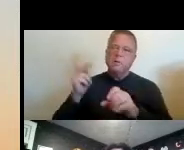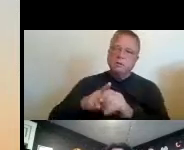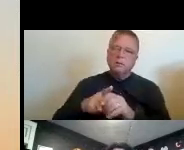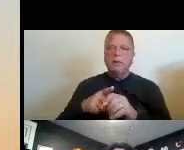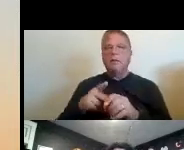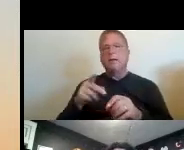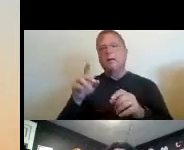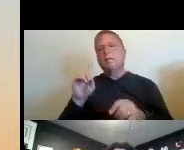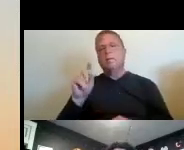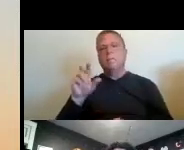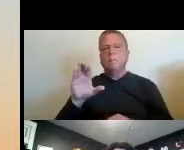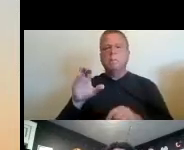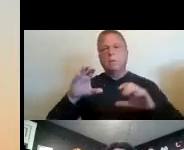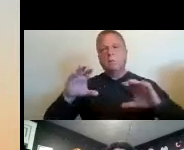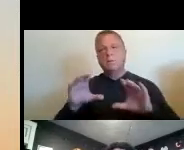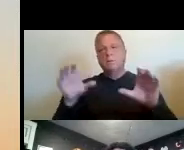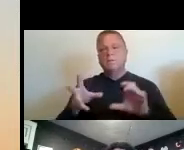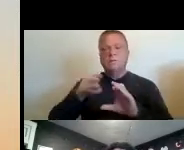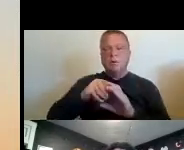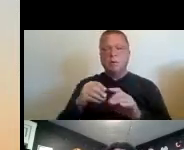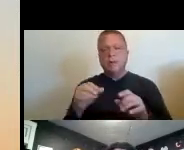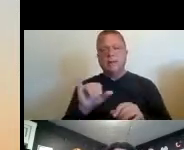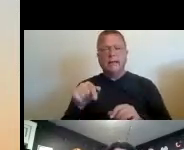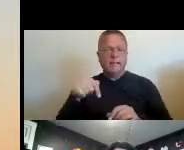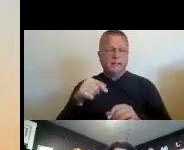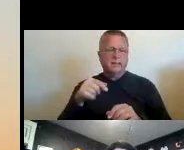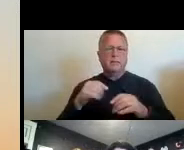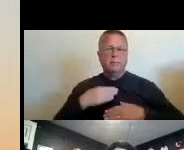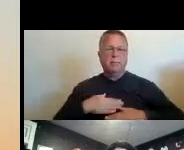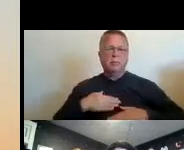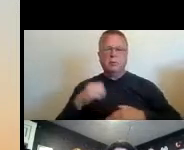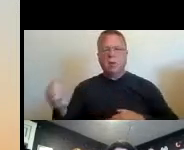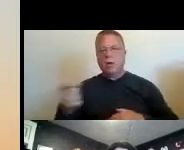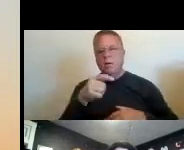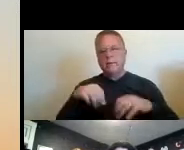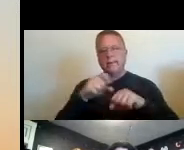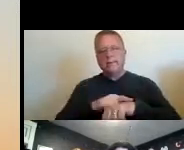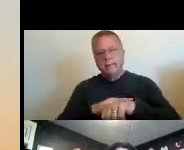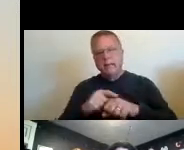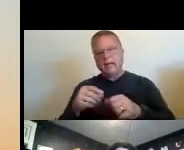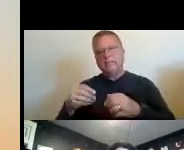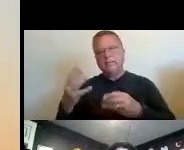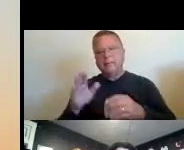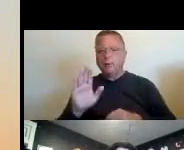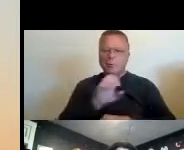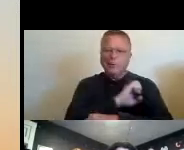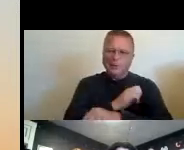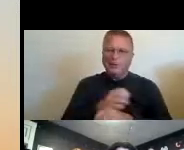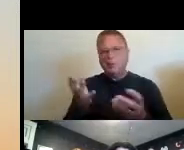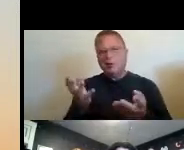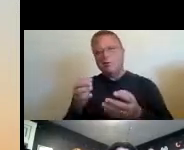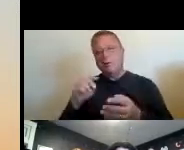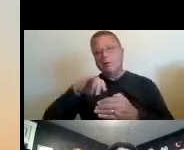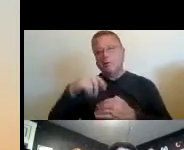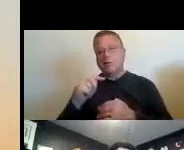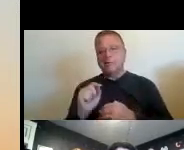public engagement like this. And so we really appreciate you taking that time and spending that energy to talk about these projects tonight. My name is